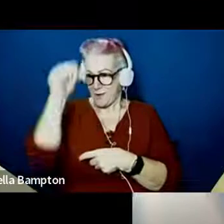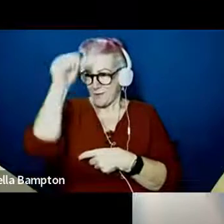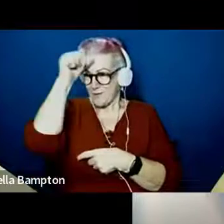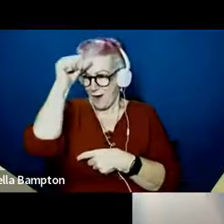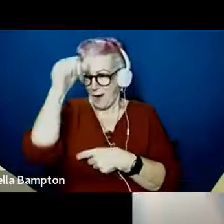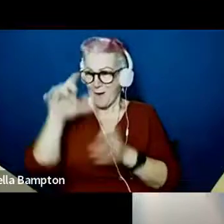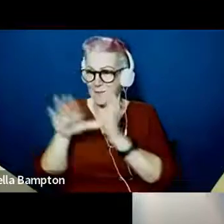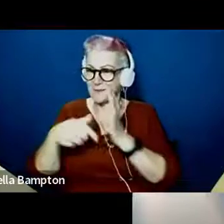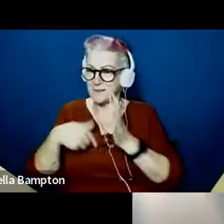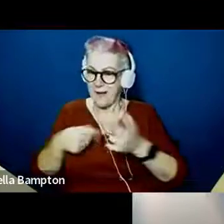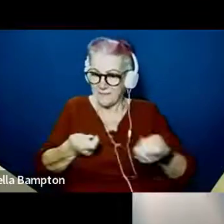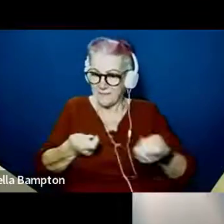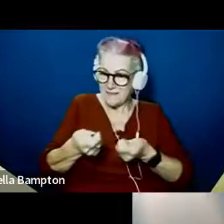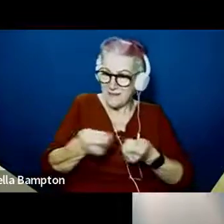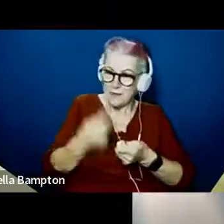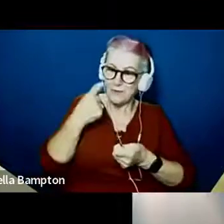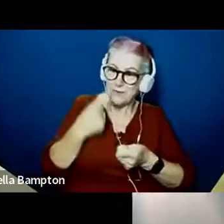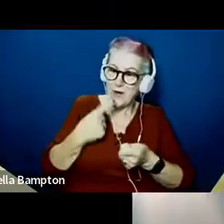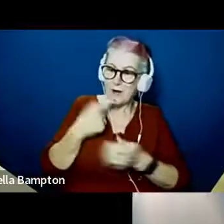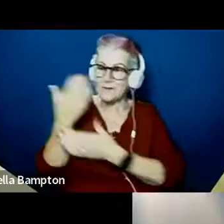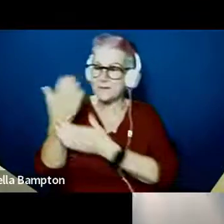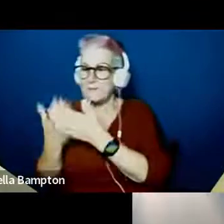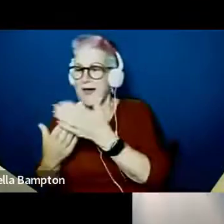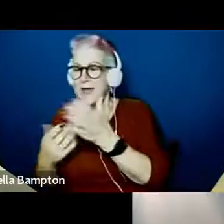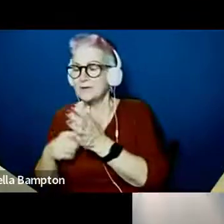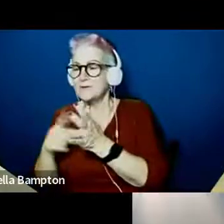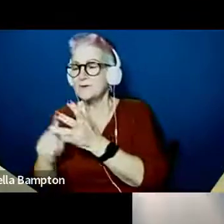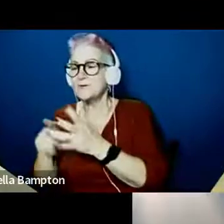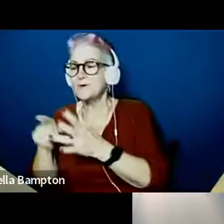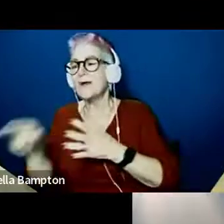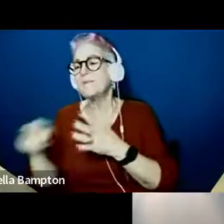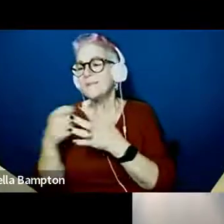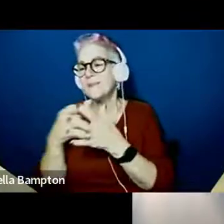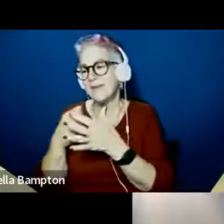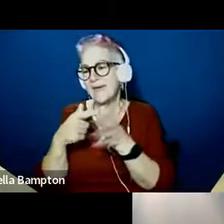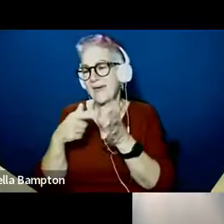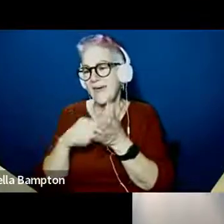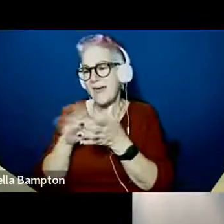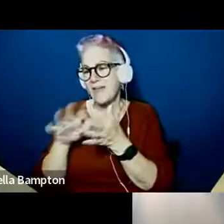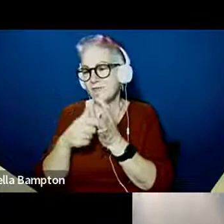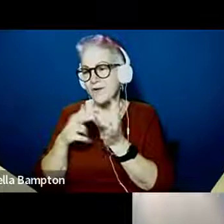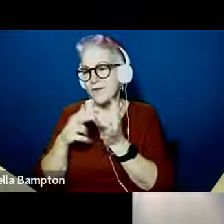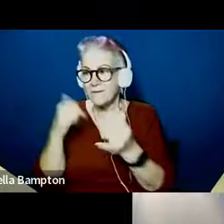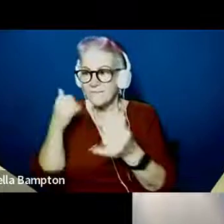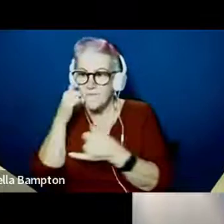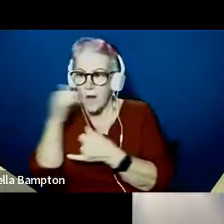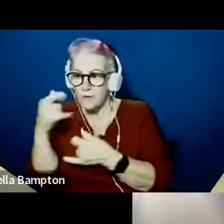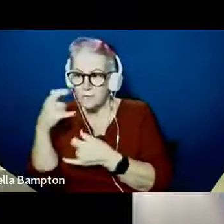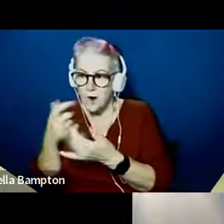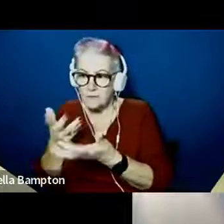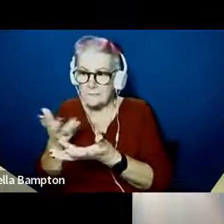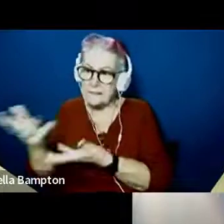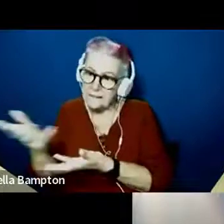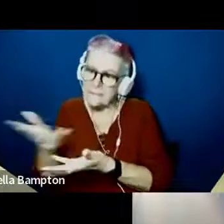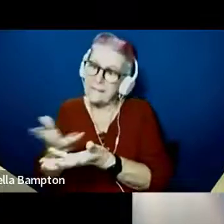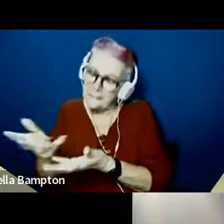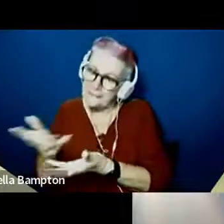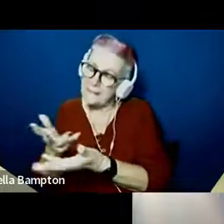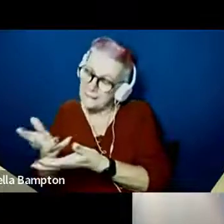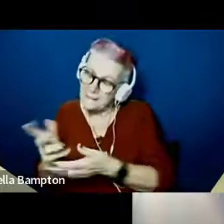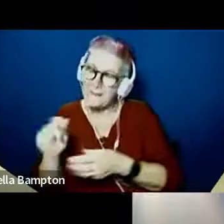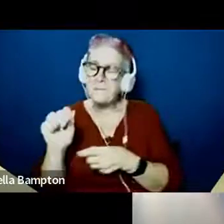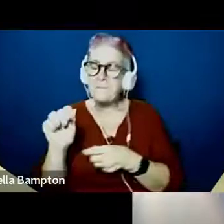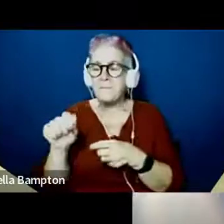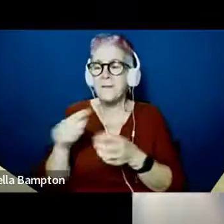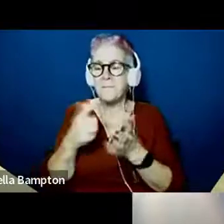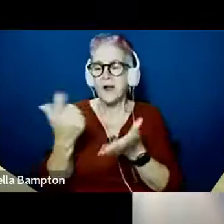in between, was trying to explain to Kathryn via some phone calls and things like that. So, Yeah, and a